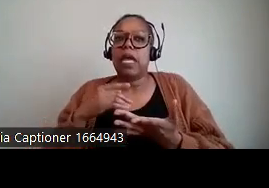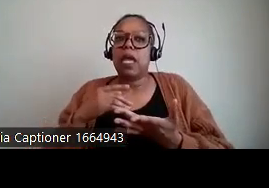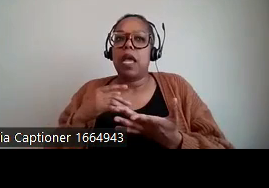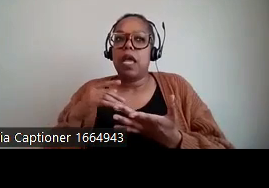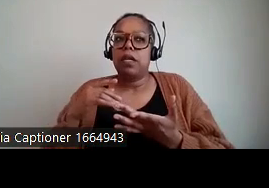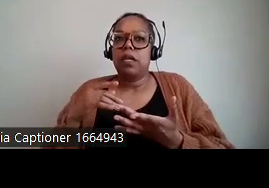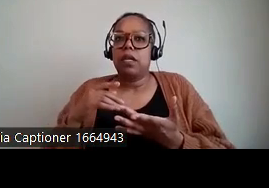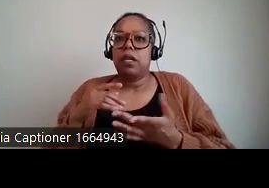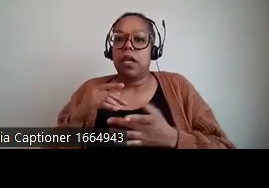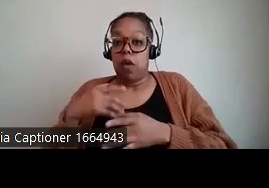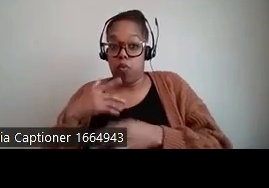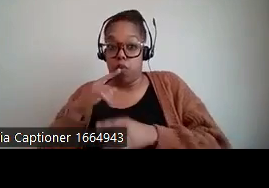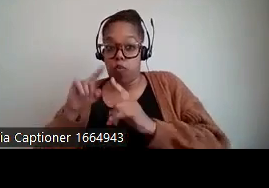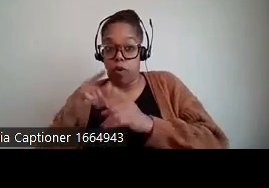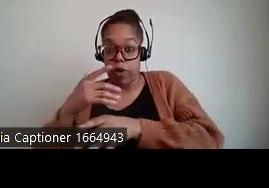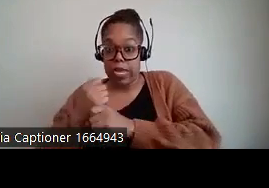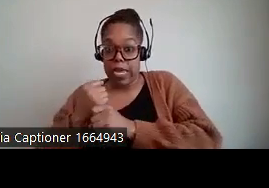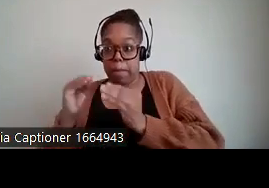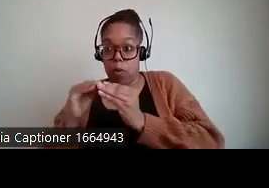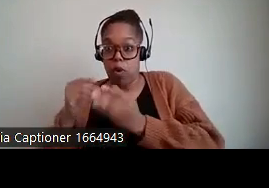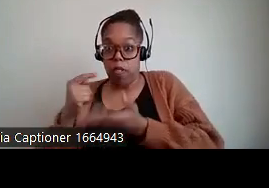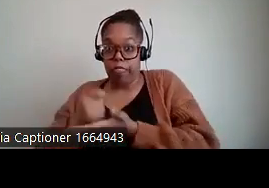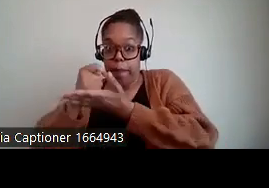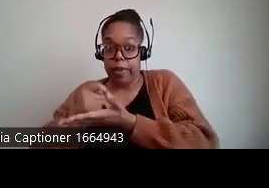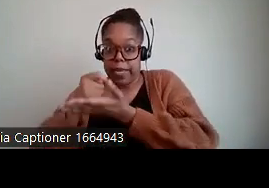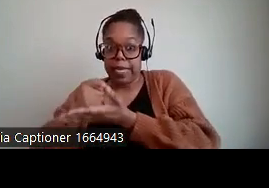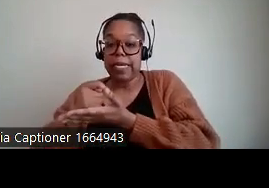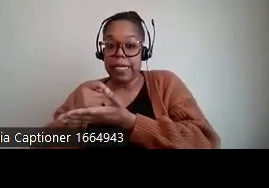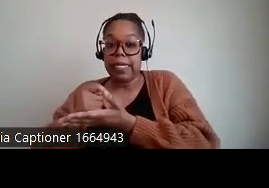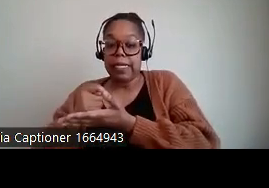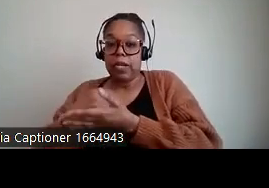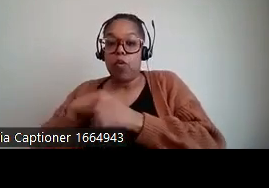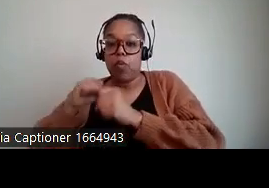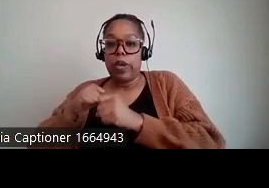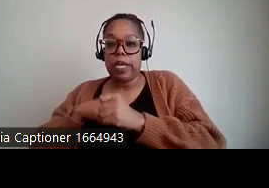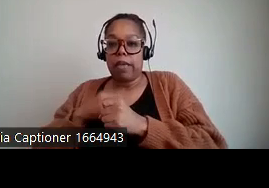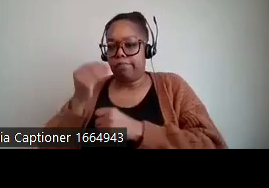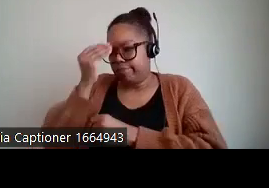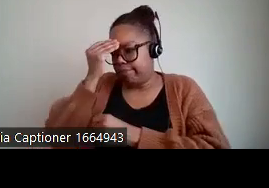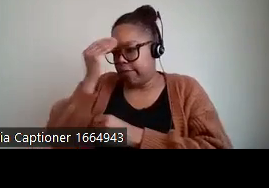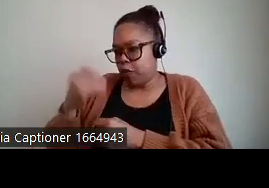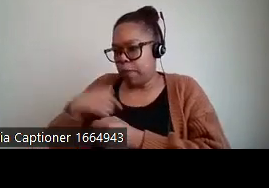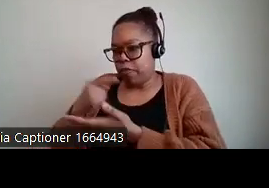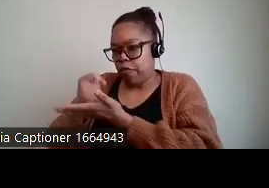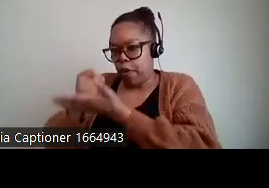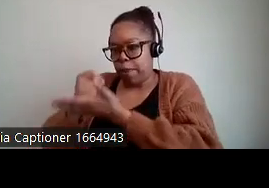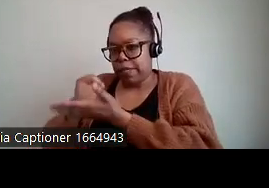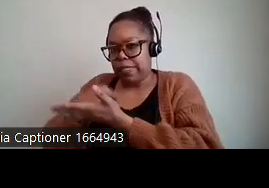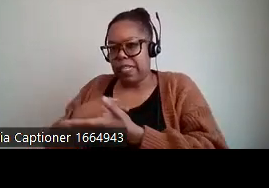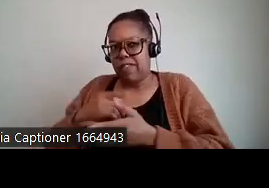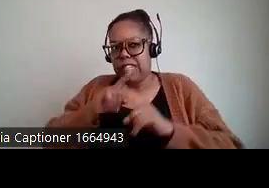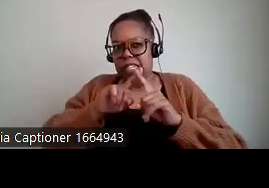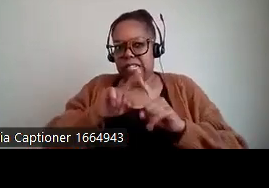in place. And so again, those additional prevention and supportive strategies could be some of those concrete interventions that we